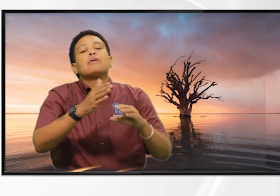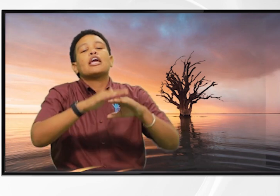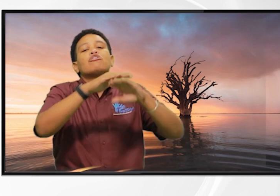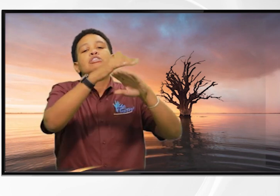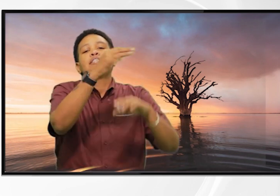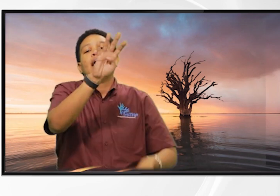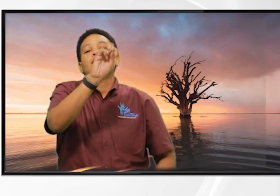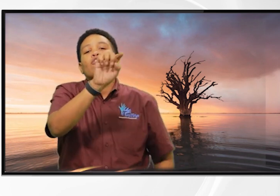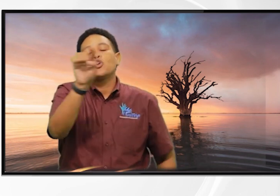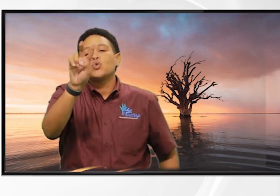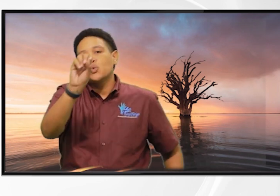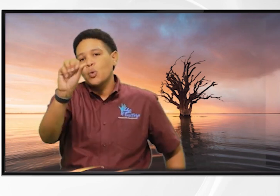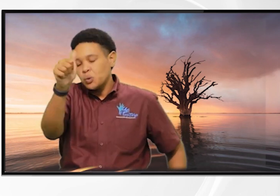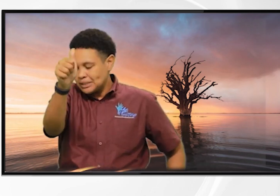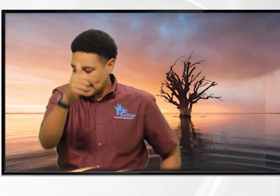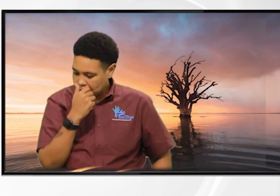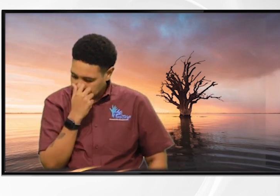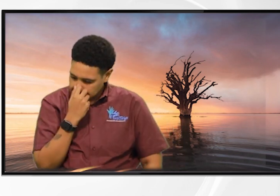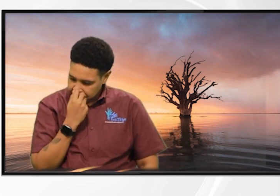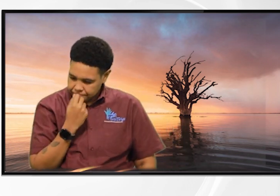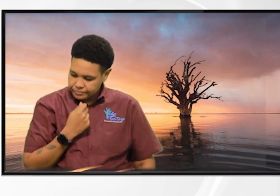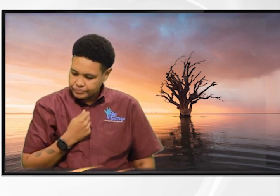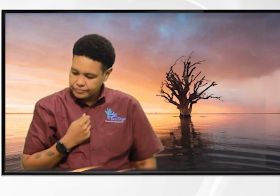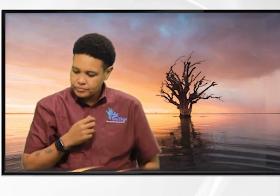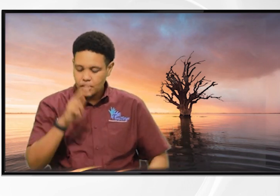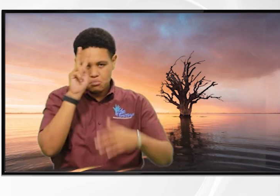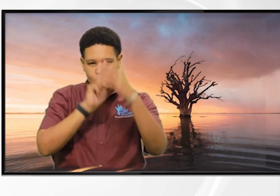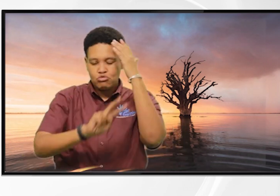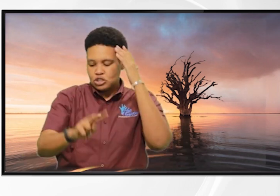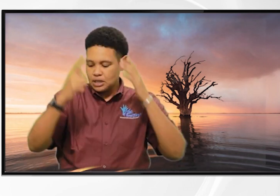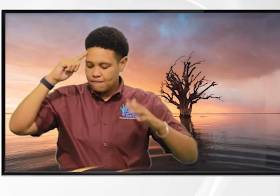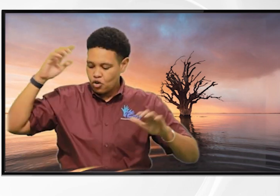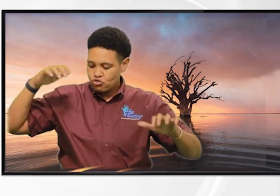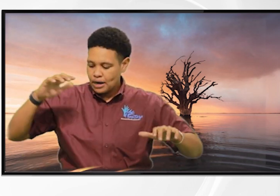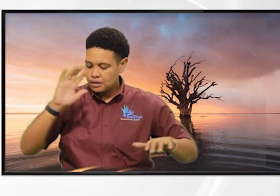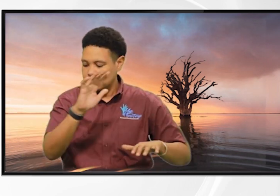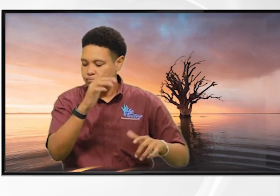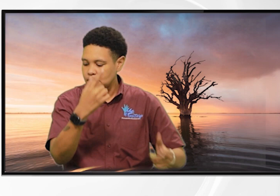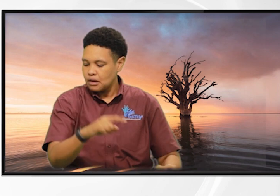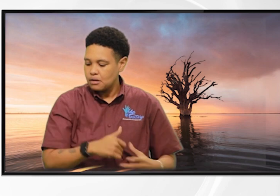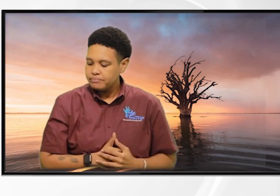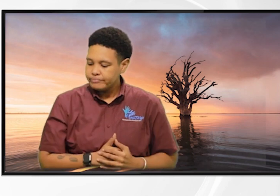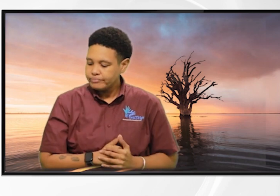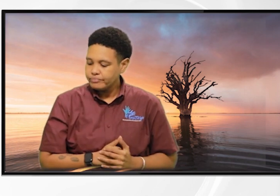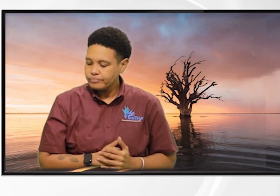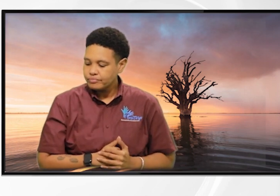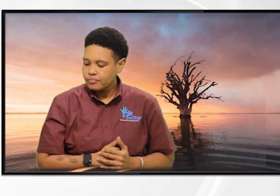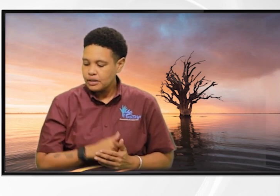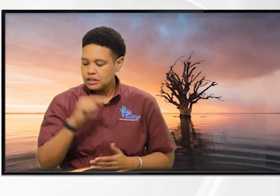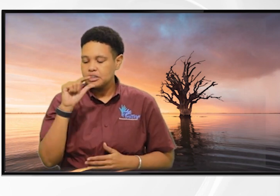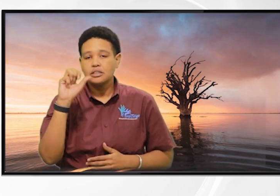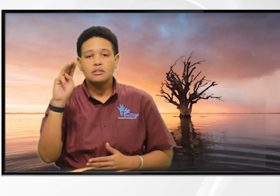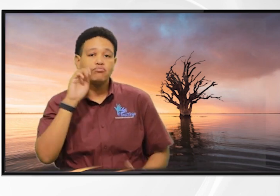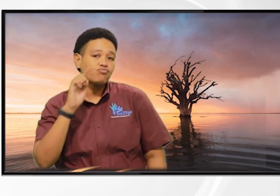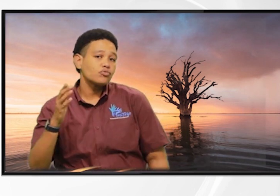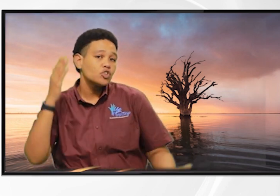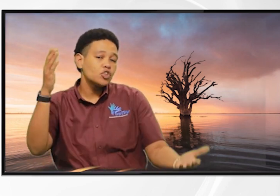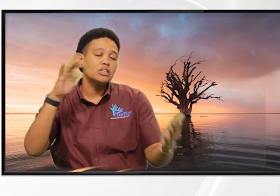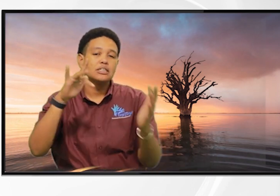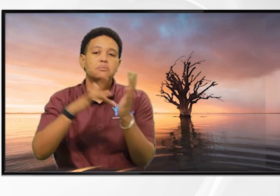to 2010. Projection for rainfall. GCM suggests